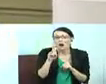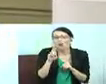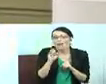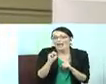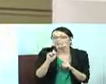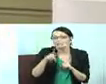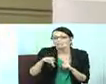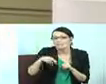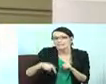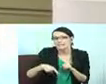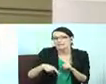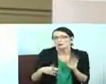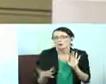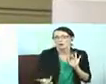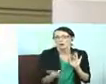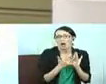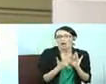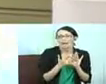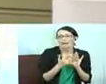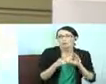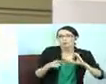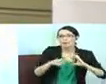or email